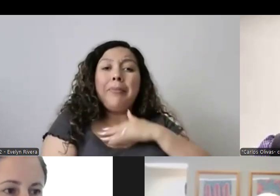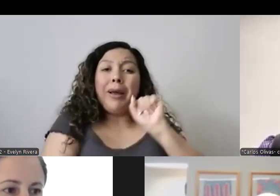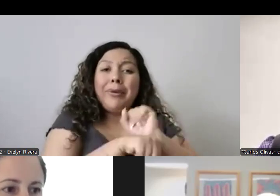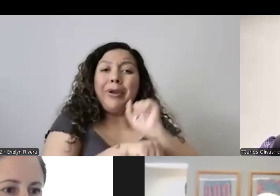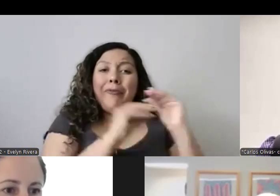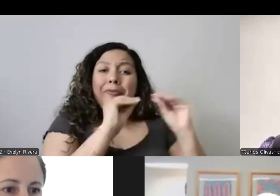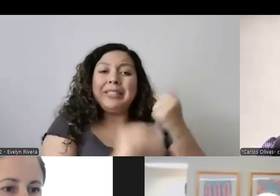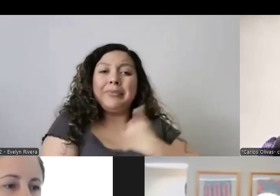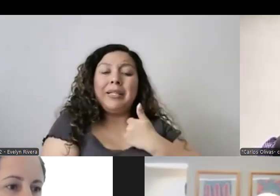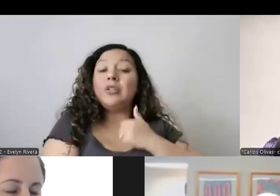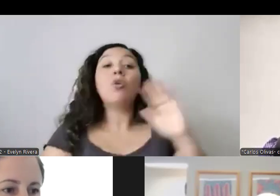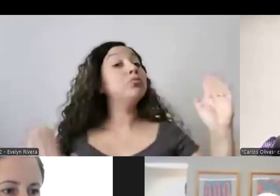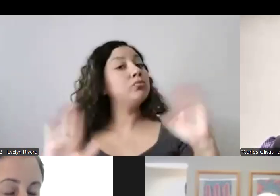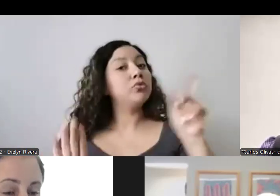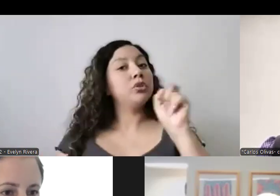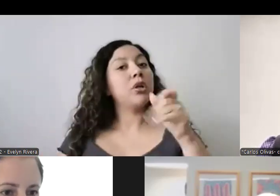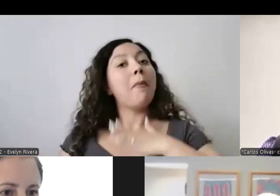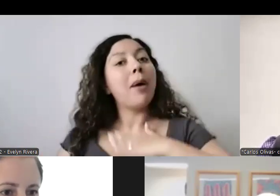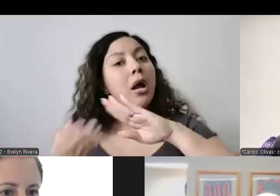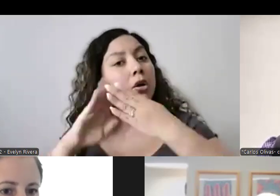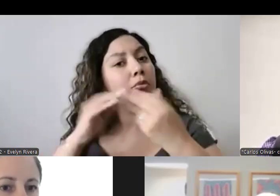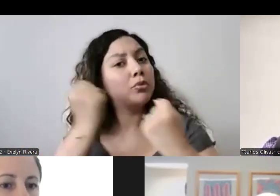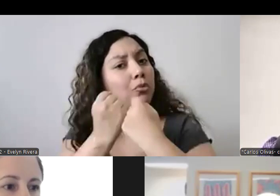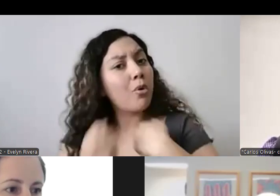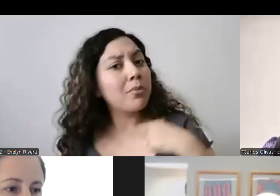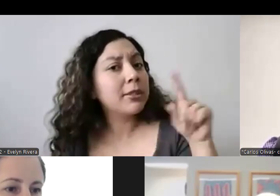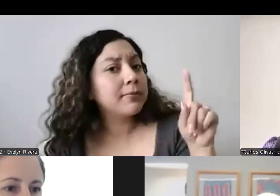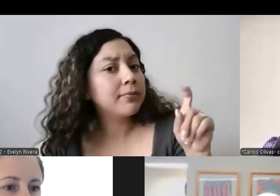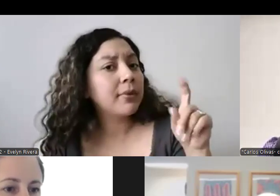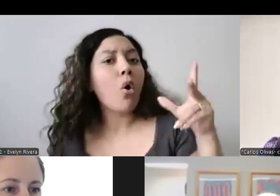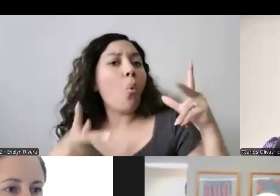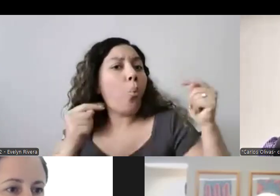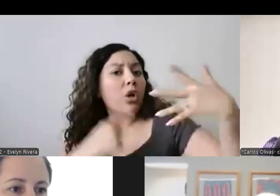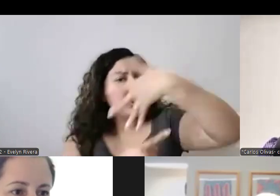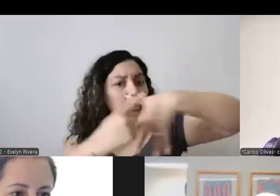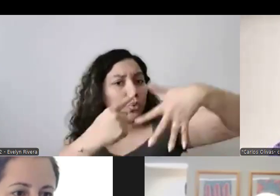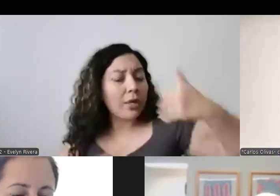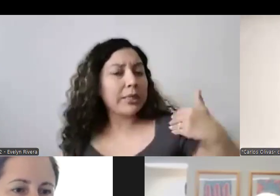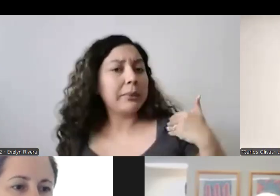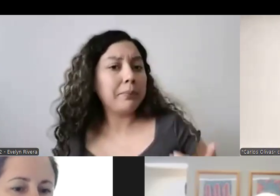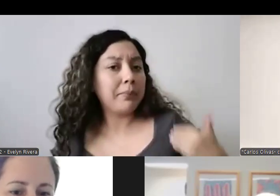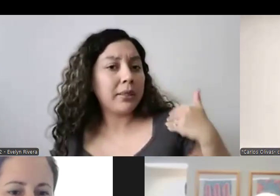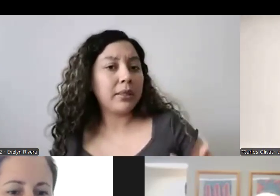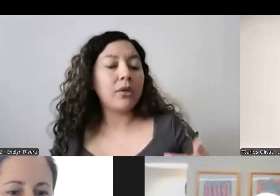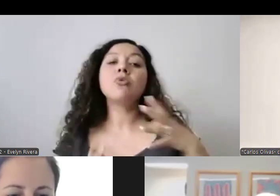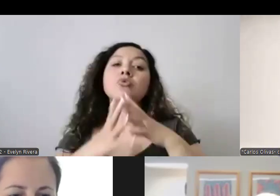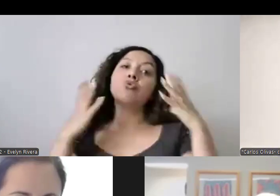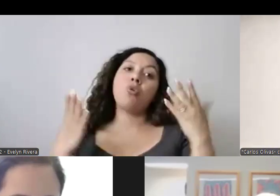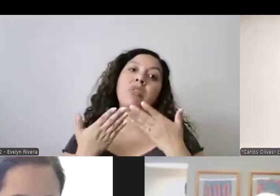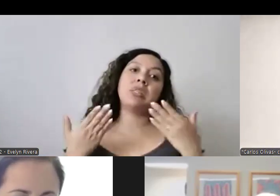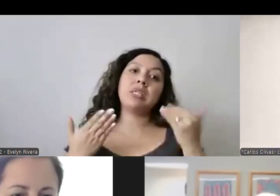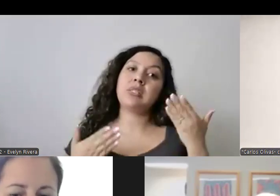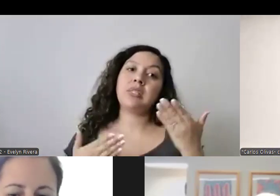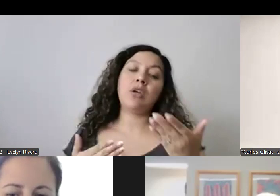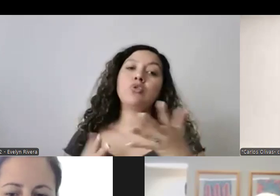for myself. It's also, is my community supporting me and what is around me? So lots of stuff there, lots to